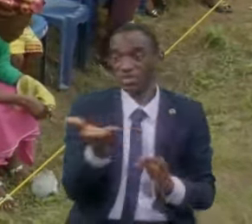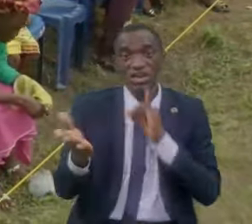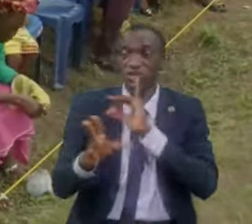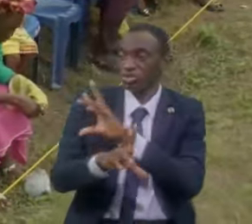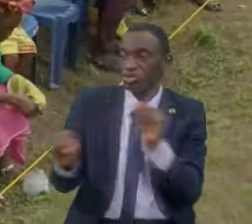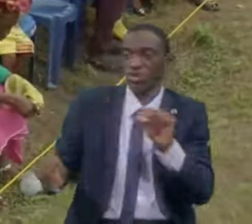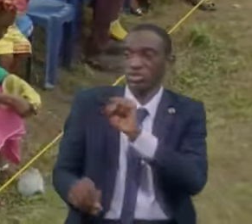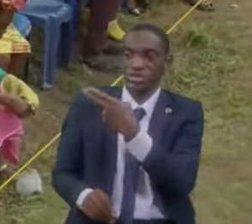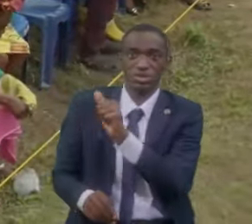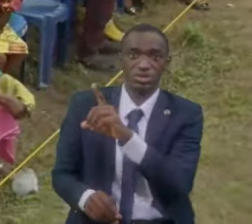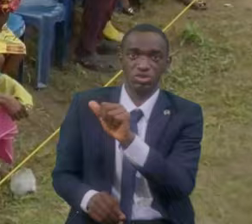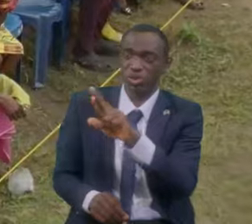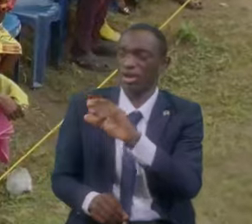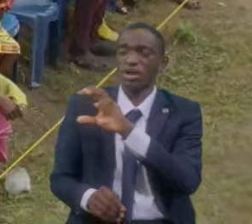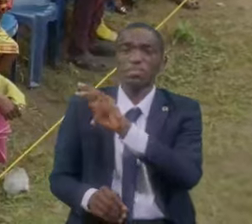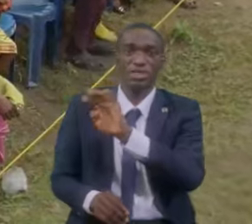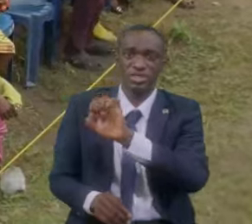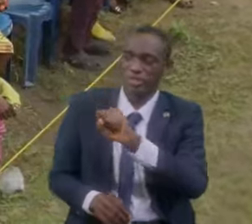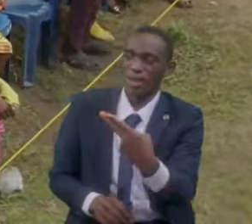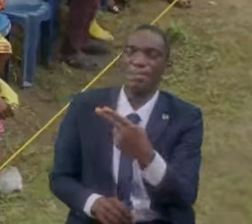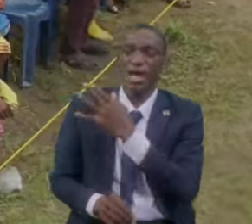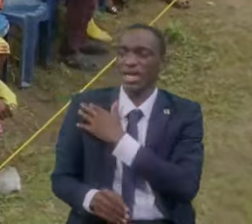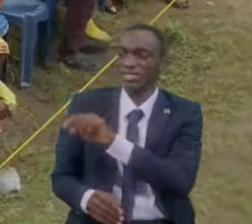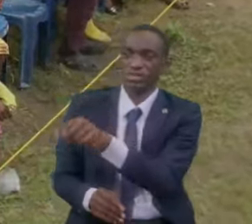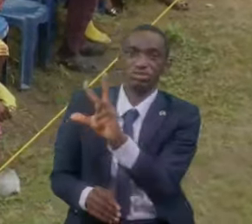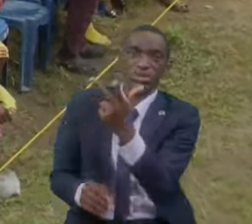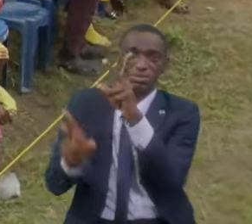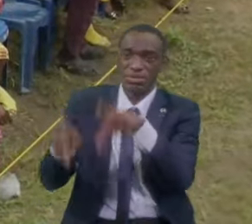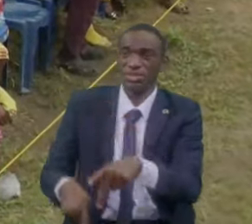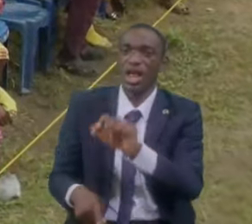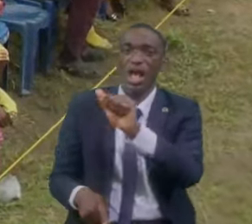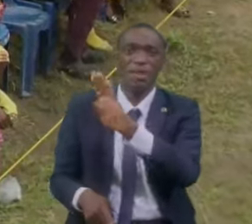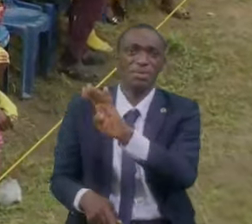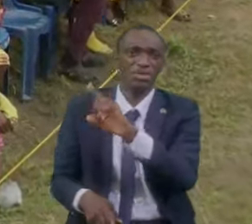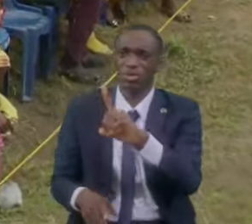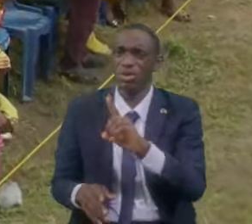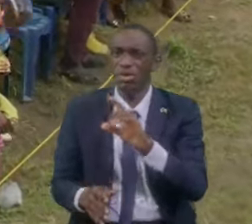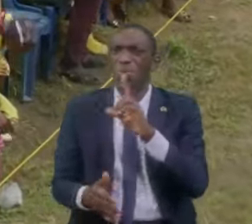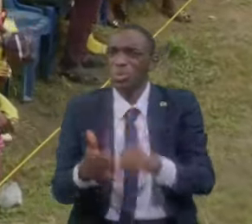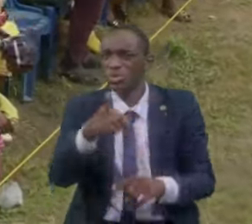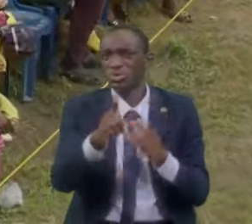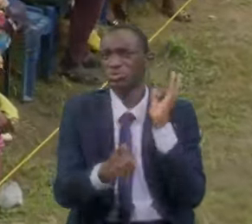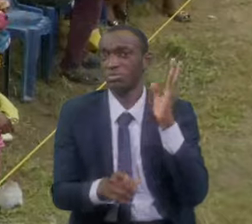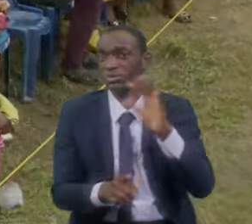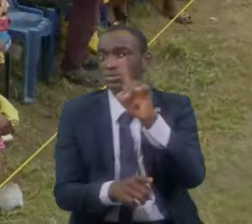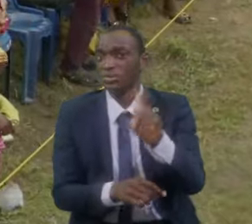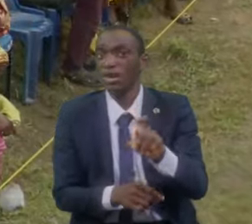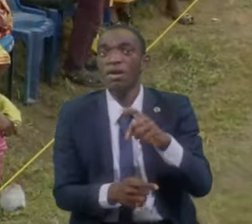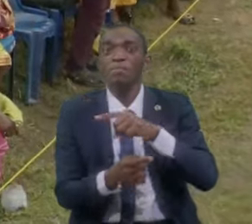your congregation, what are you preaching? Raise new branch,